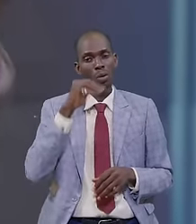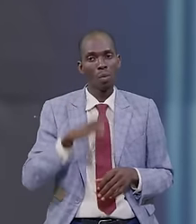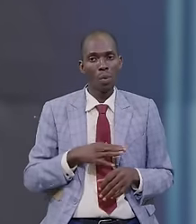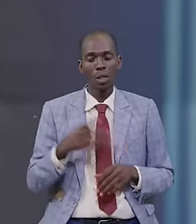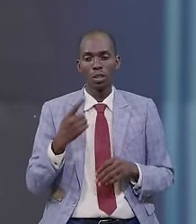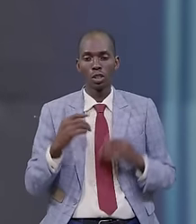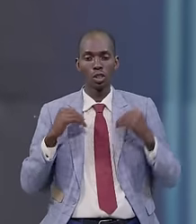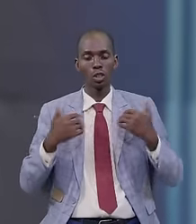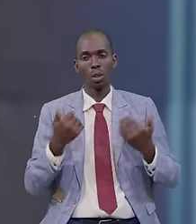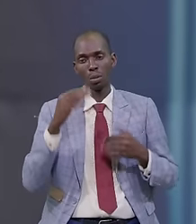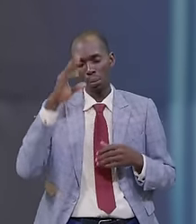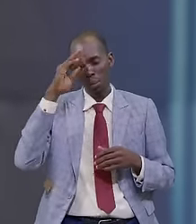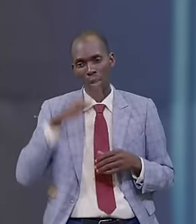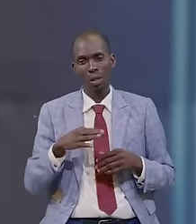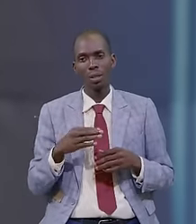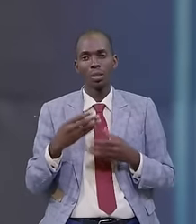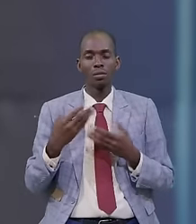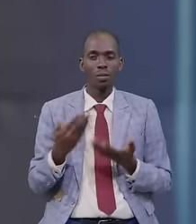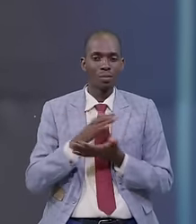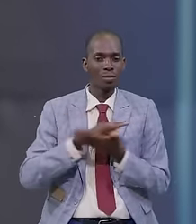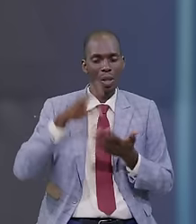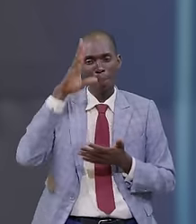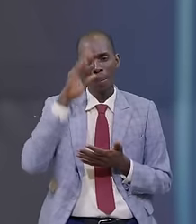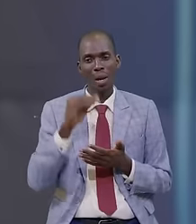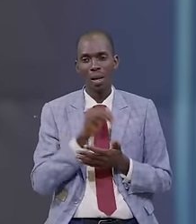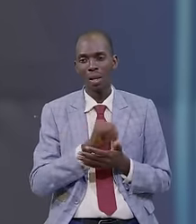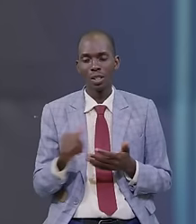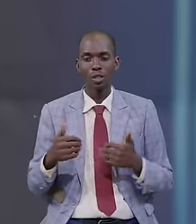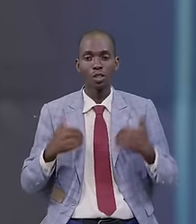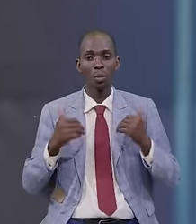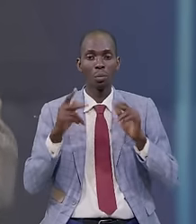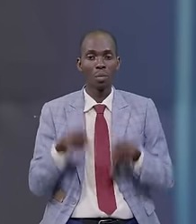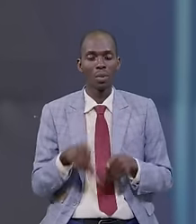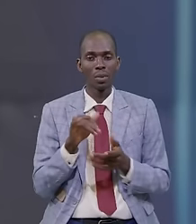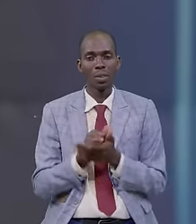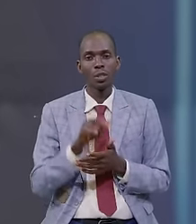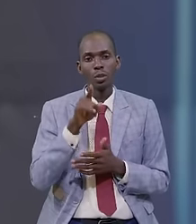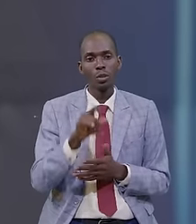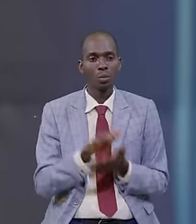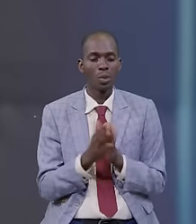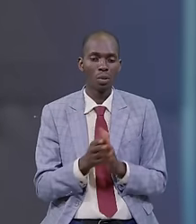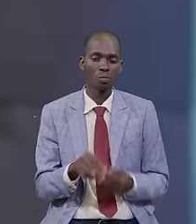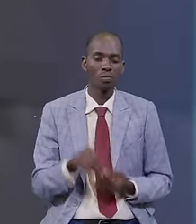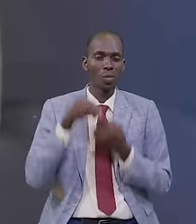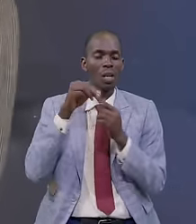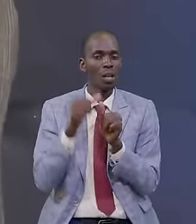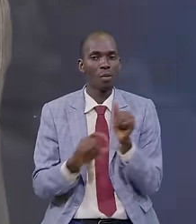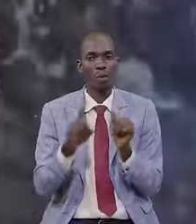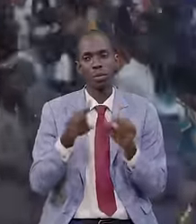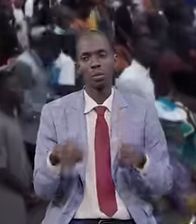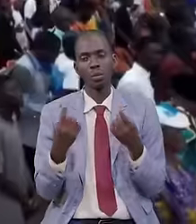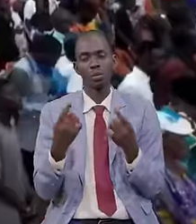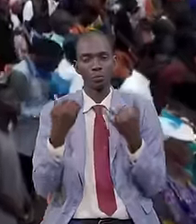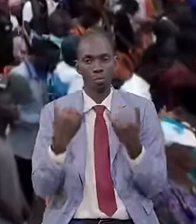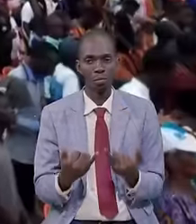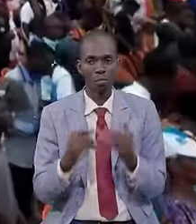man, gentleman, a teenager, that you stand out everywhere you go. Open your